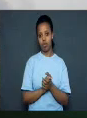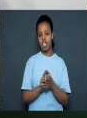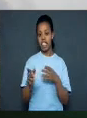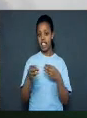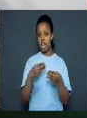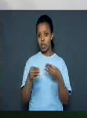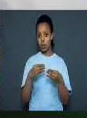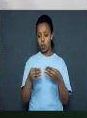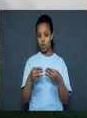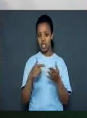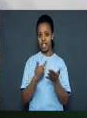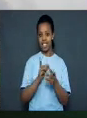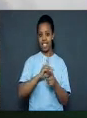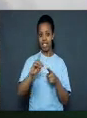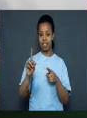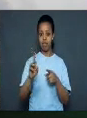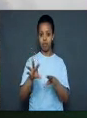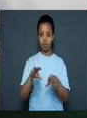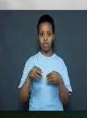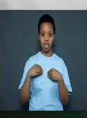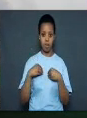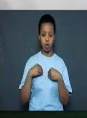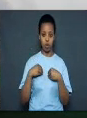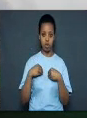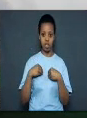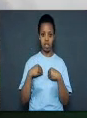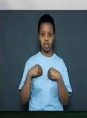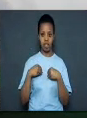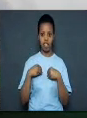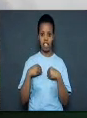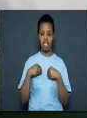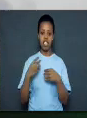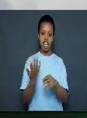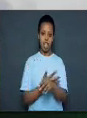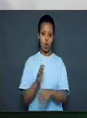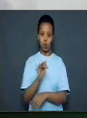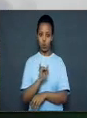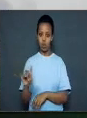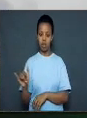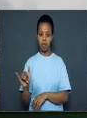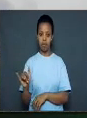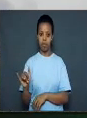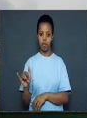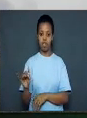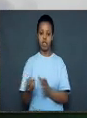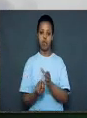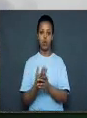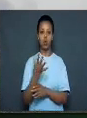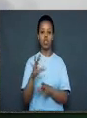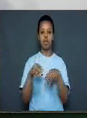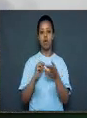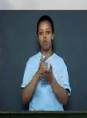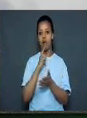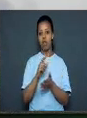Grains that are directly consumed, as well as the grasses and grain products that